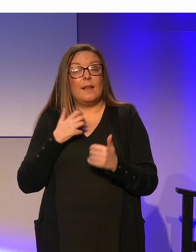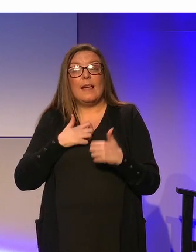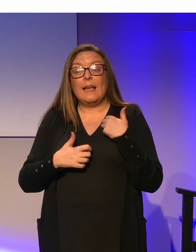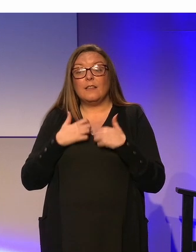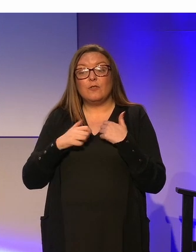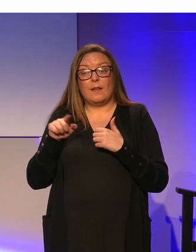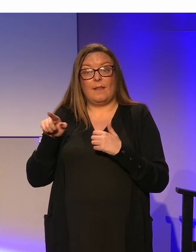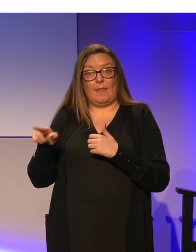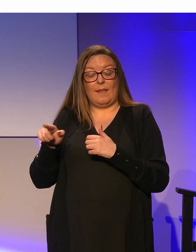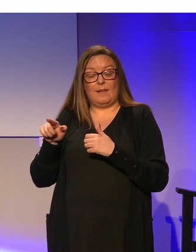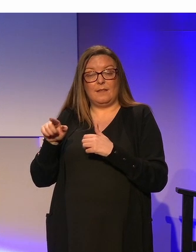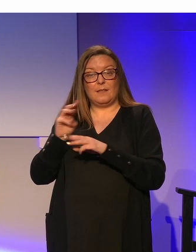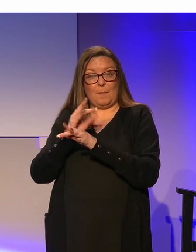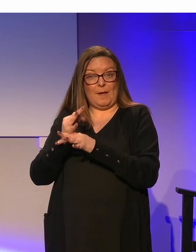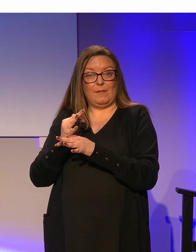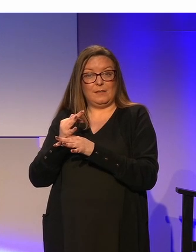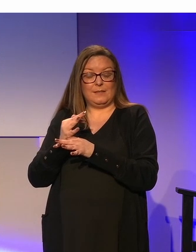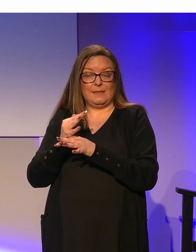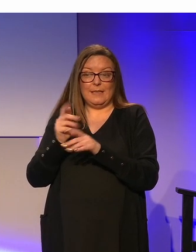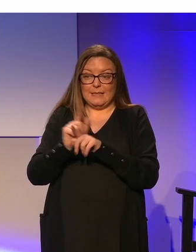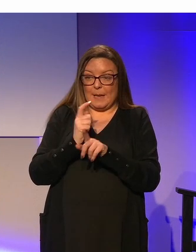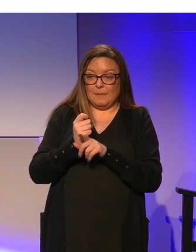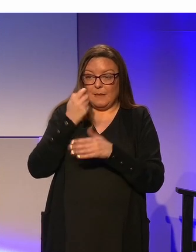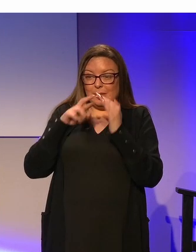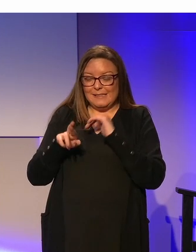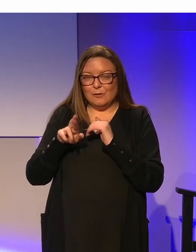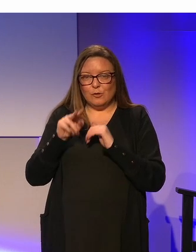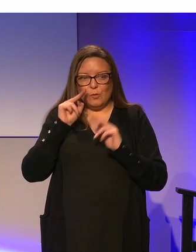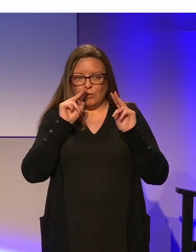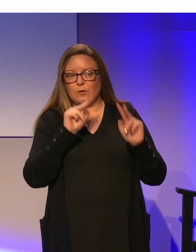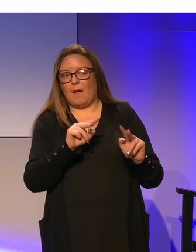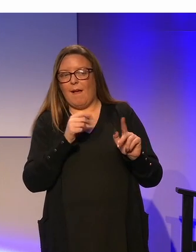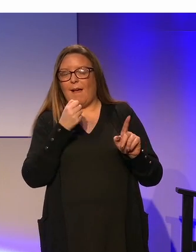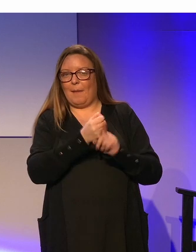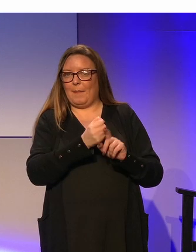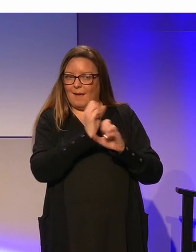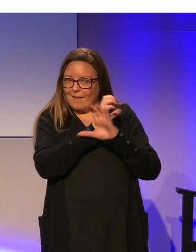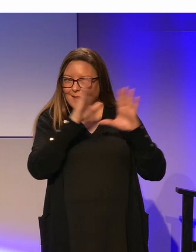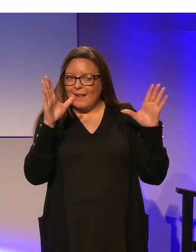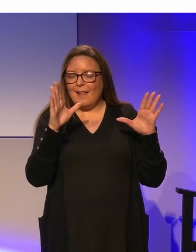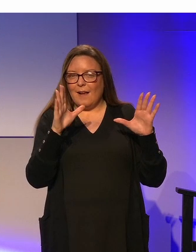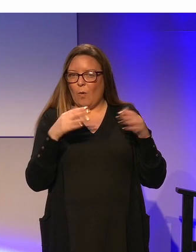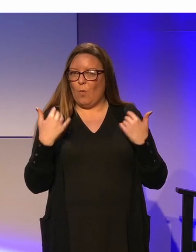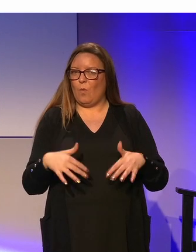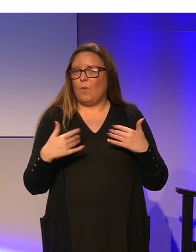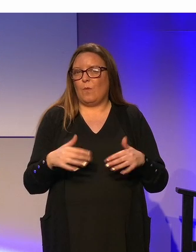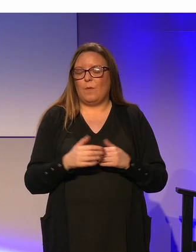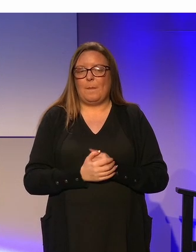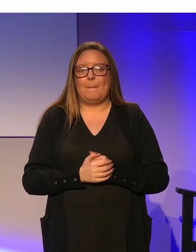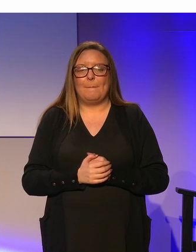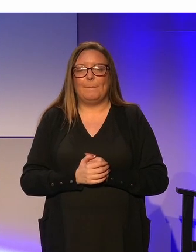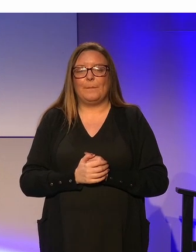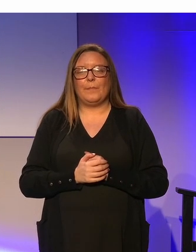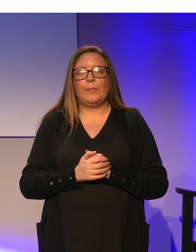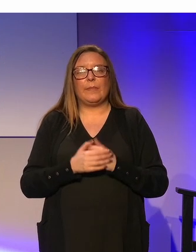also a teacher, so perhaps the visibility of that impact was clearer to her. So